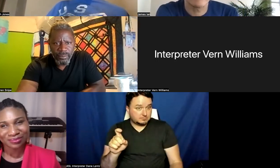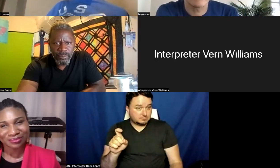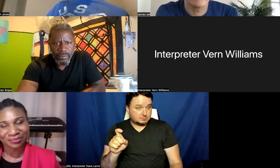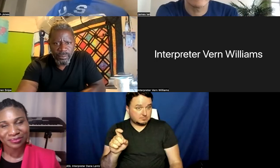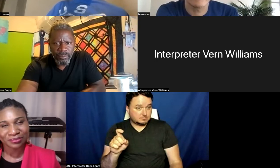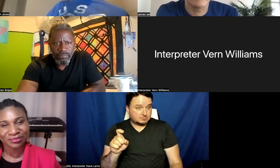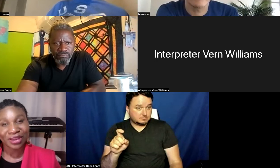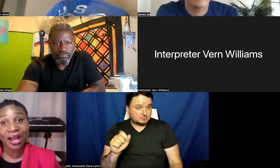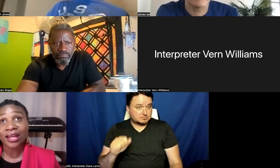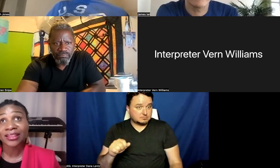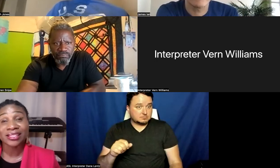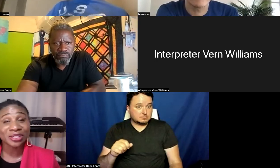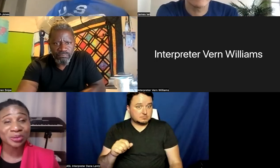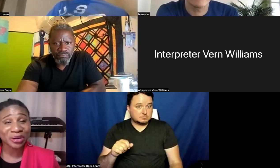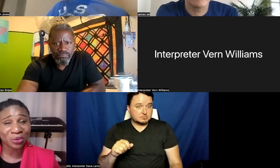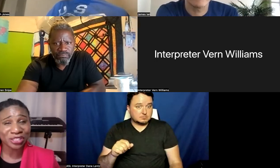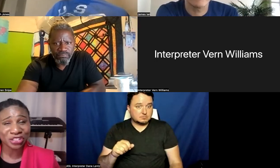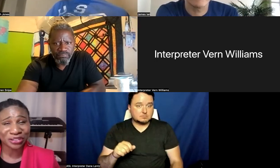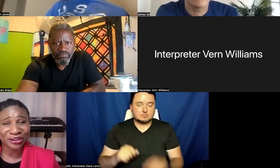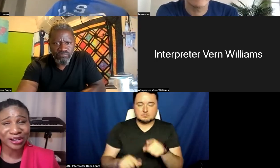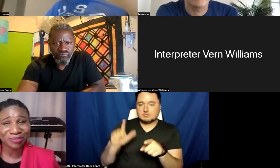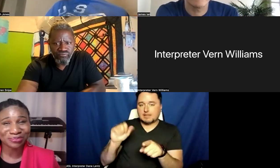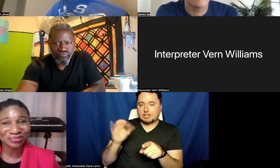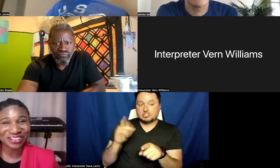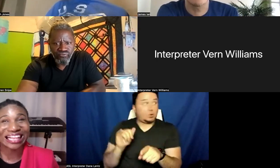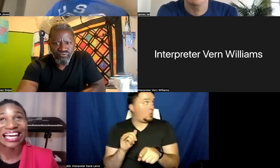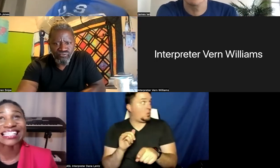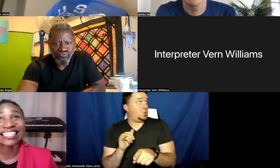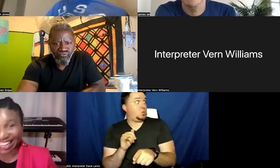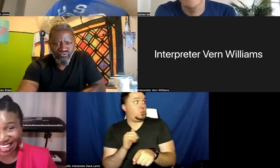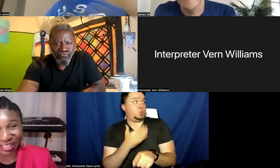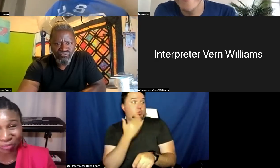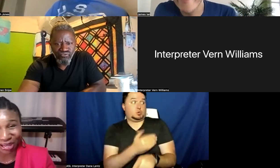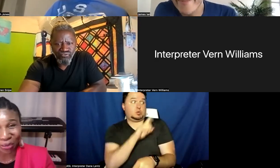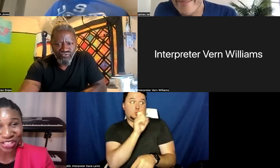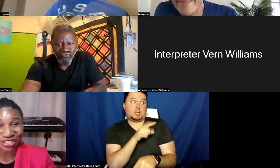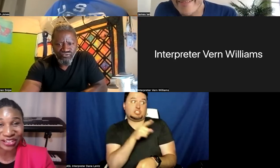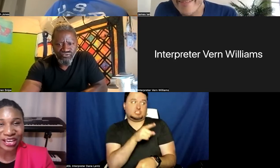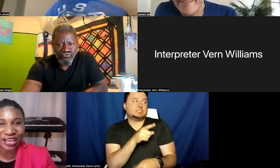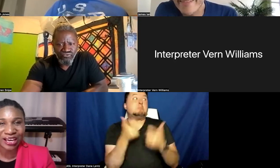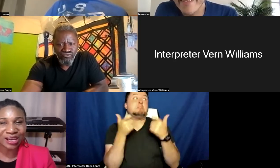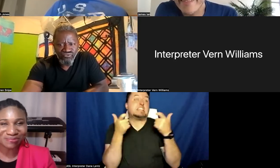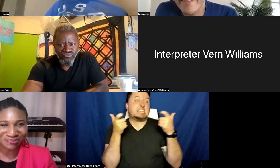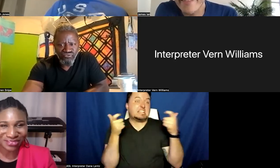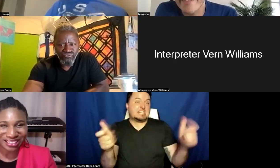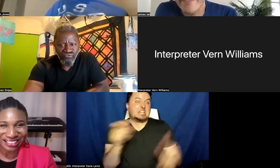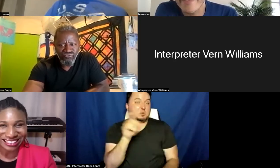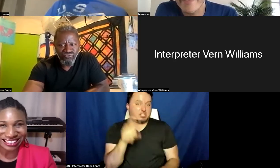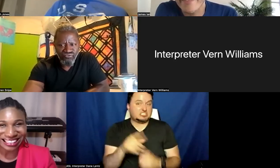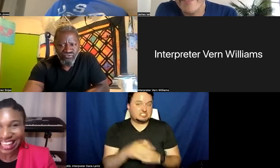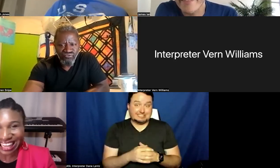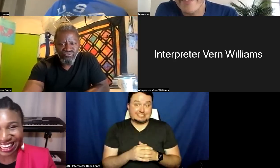And that's a great question. That's a big question. That's my cousin,